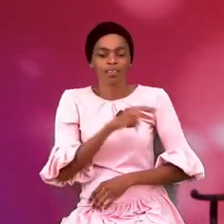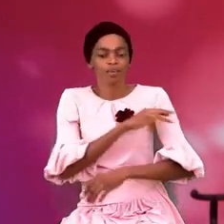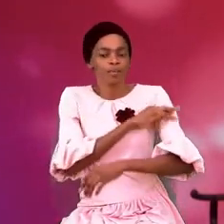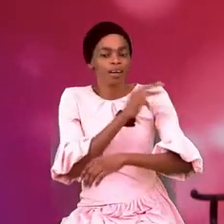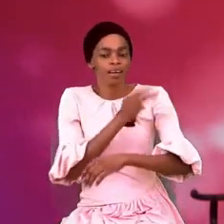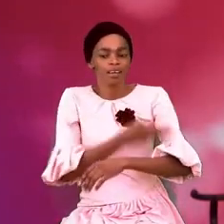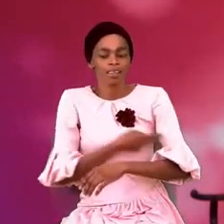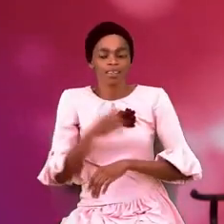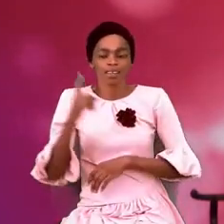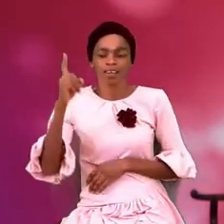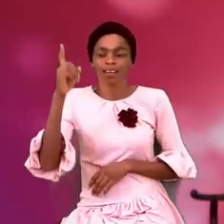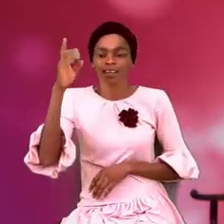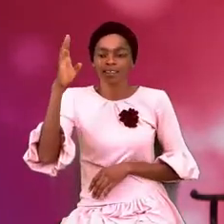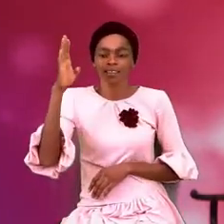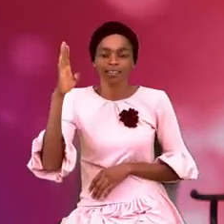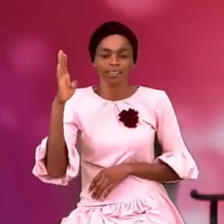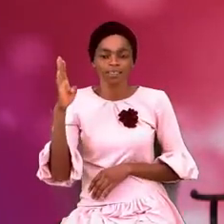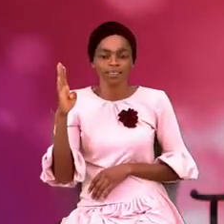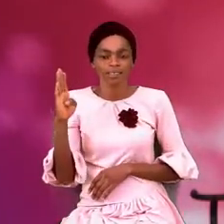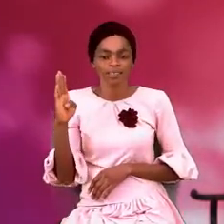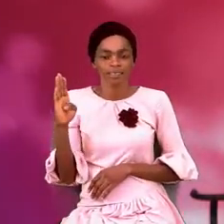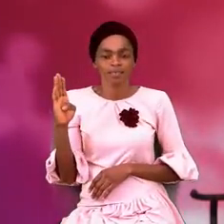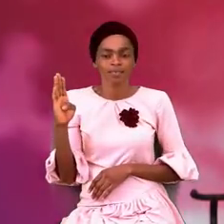You who go down to the sea,